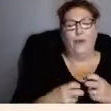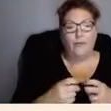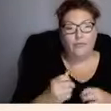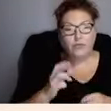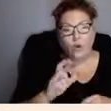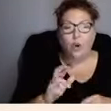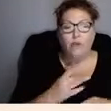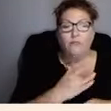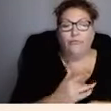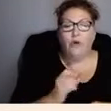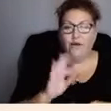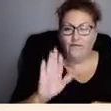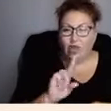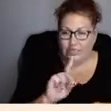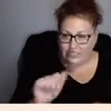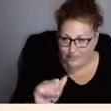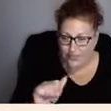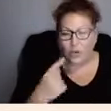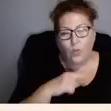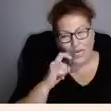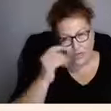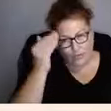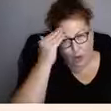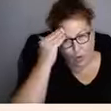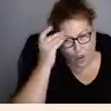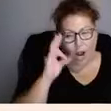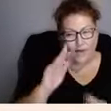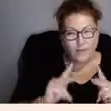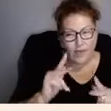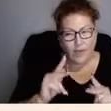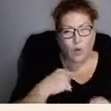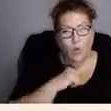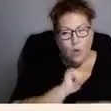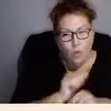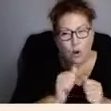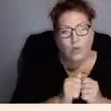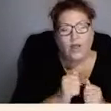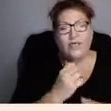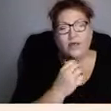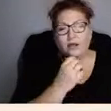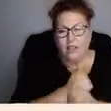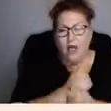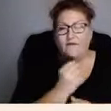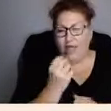we need to be aware of the individuals that we work with, love, and care for, so we can see